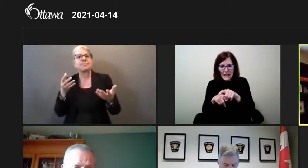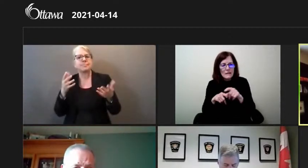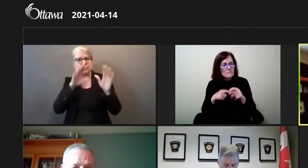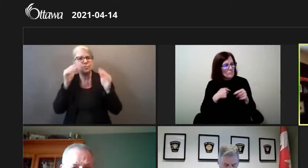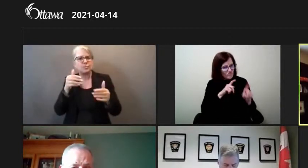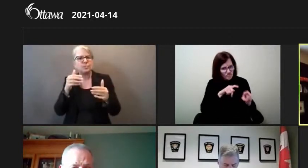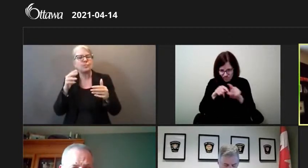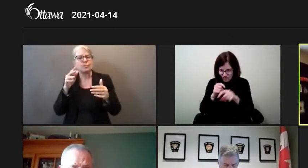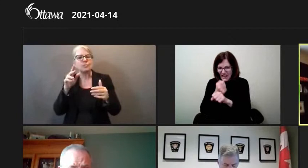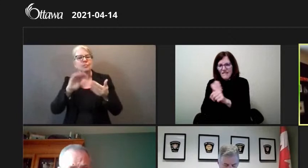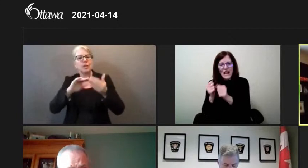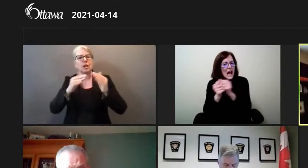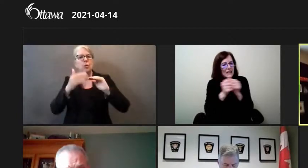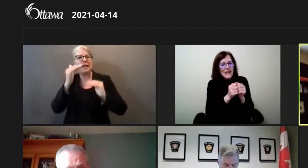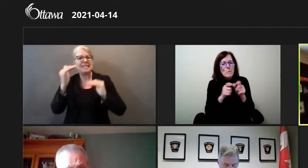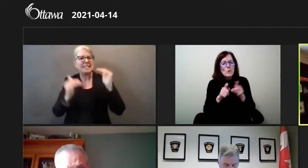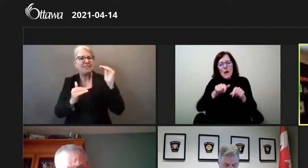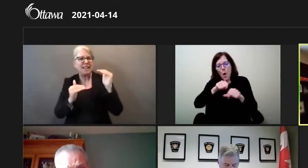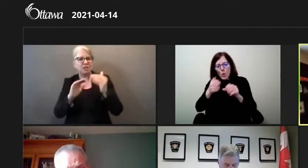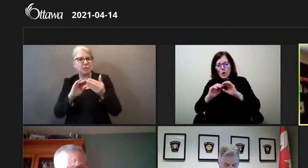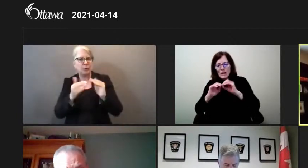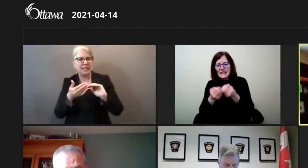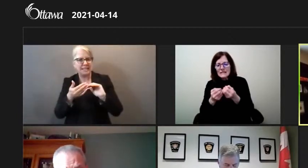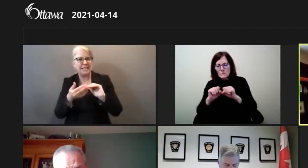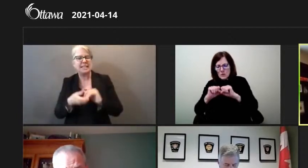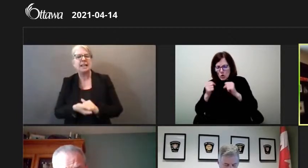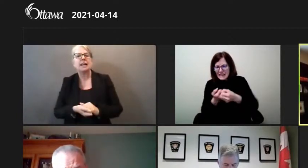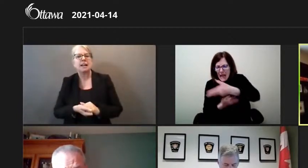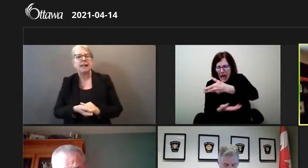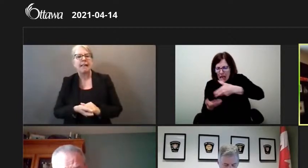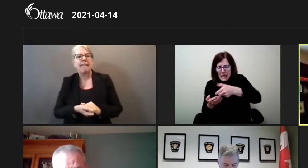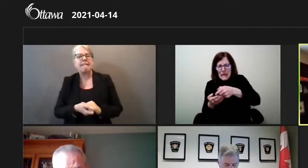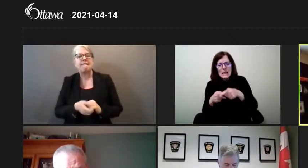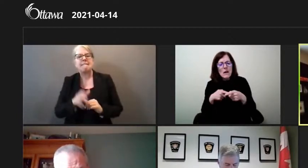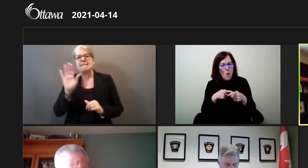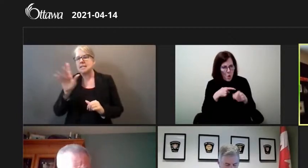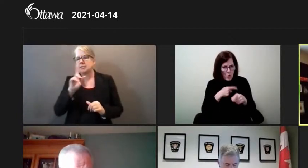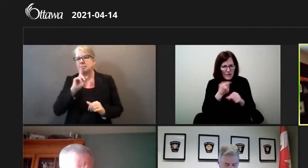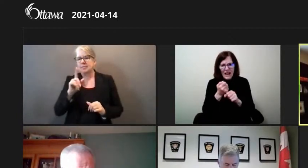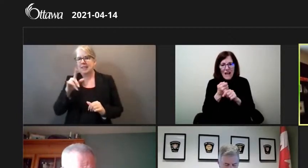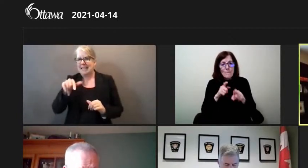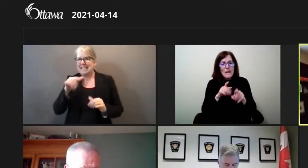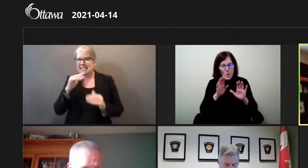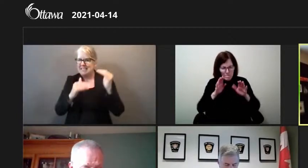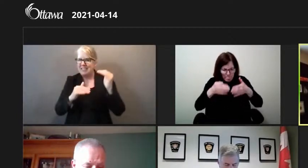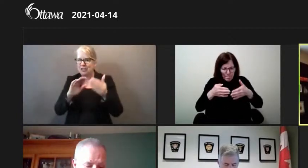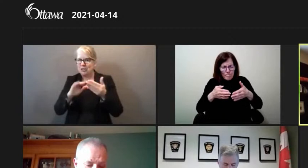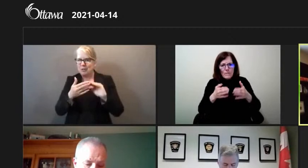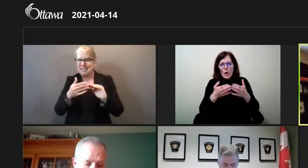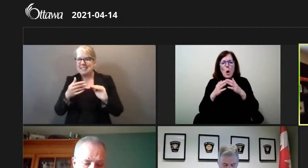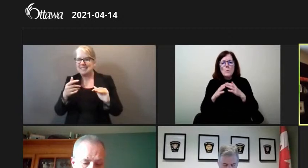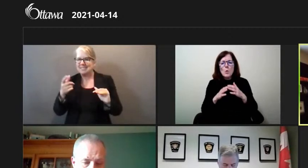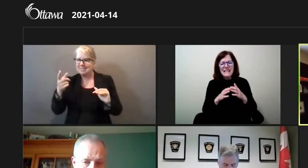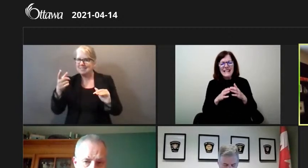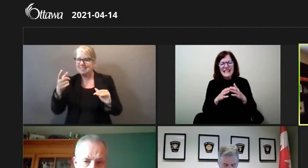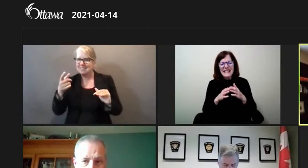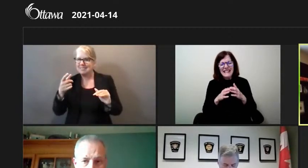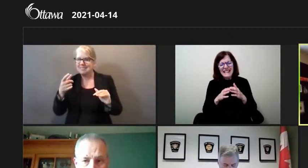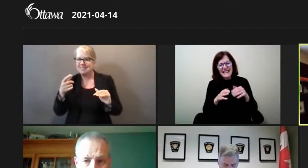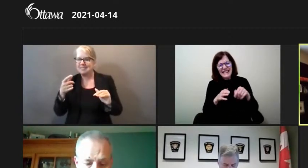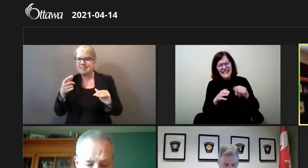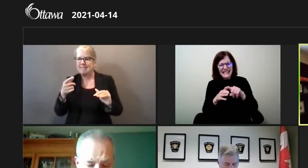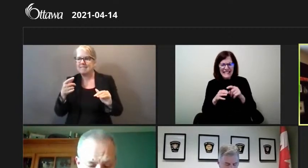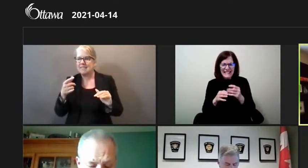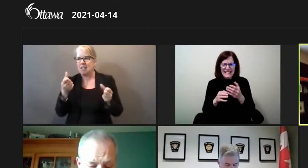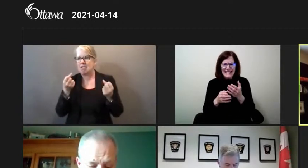disadvantaged communities. And These are not disadvantaged communities. These are a